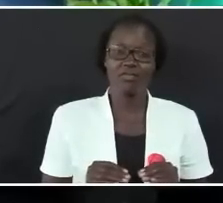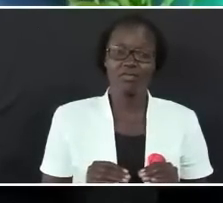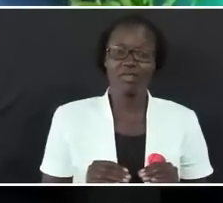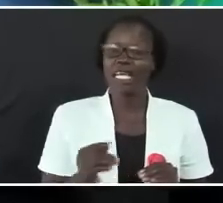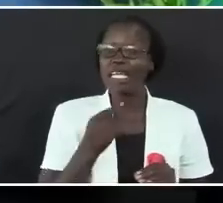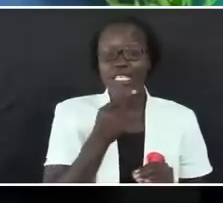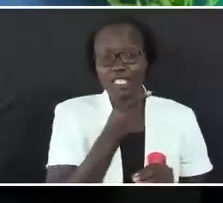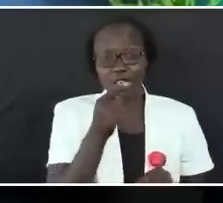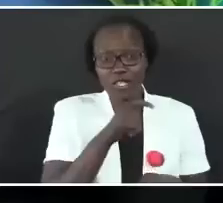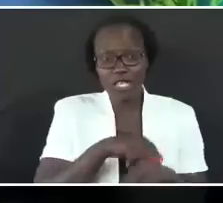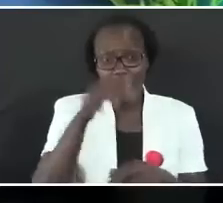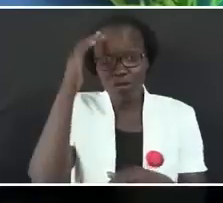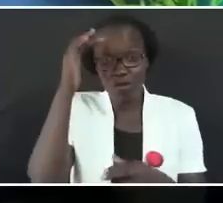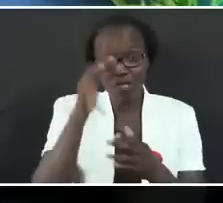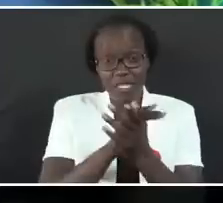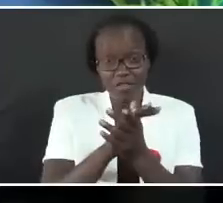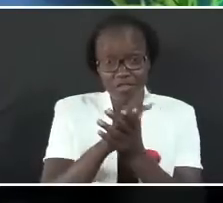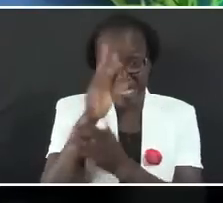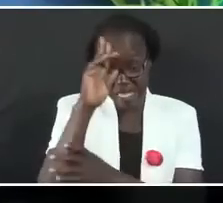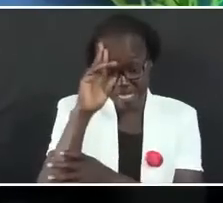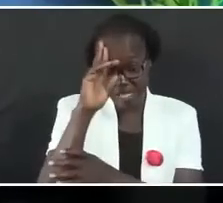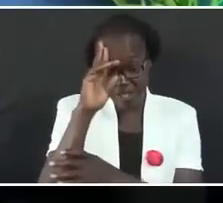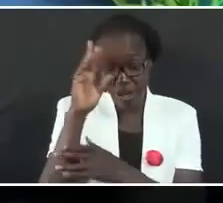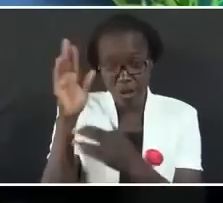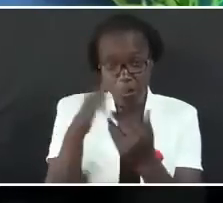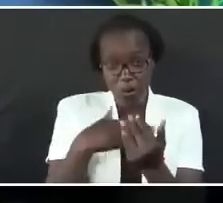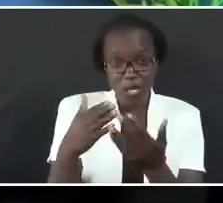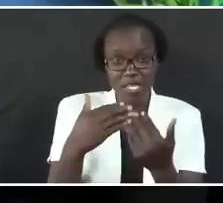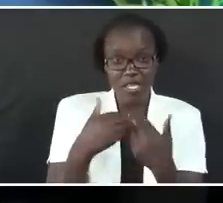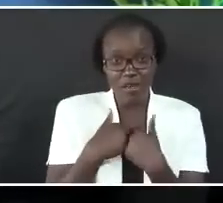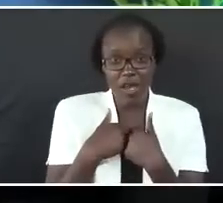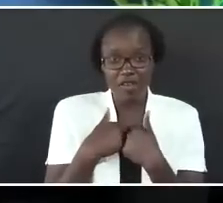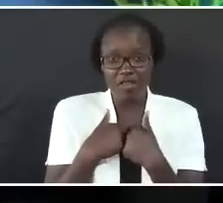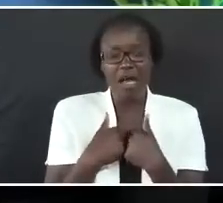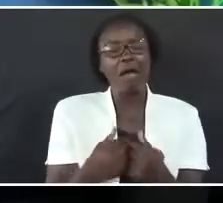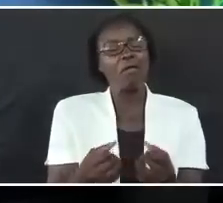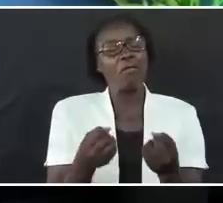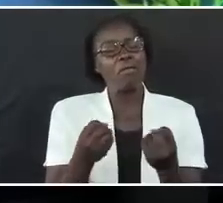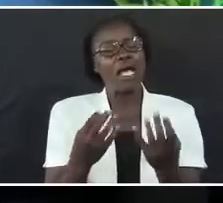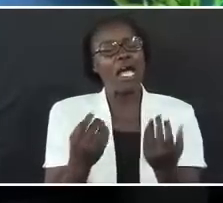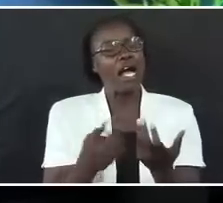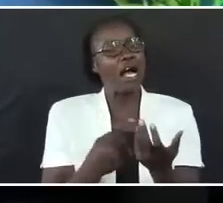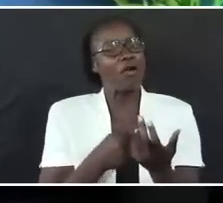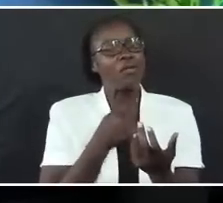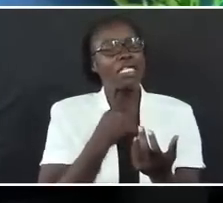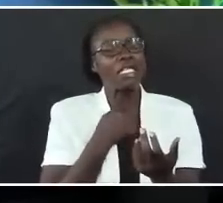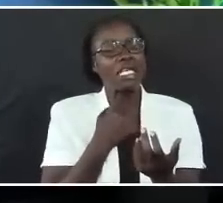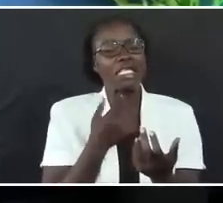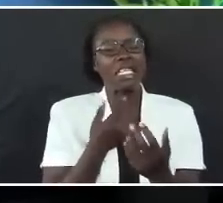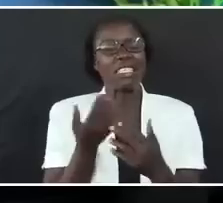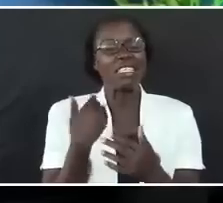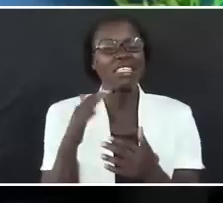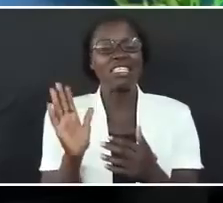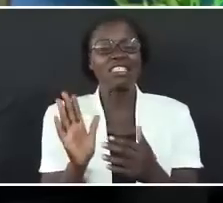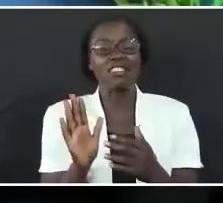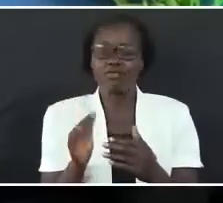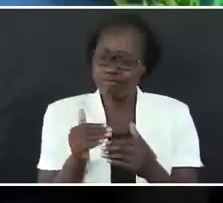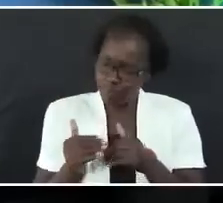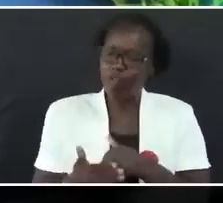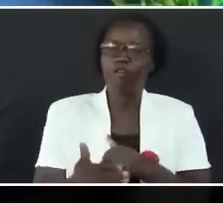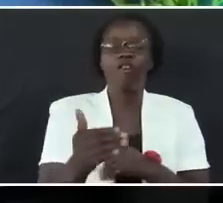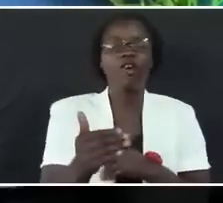Let me tell you, when you believe in a course, whether you have how many likes and dislikes, move